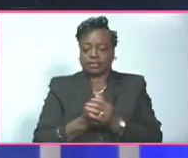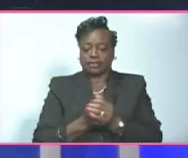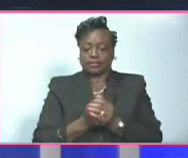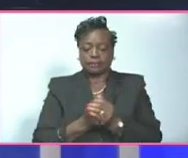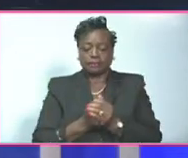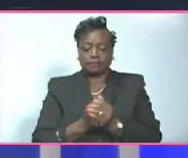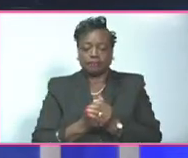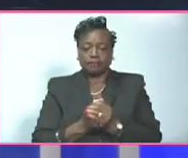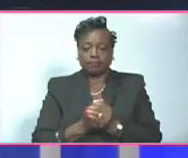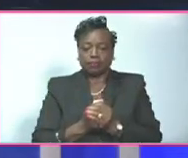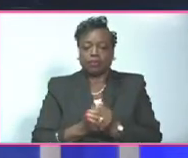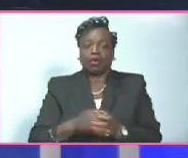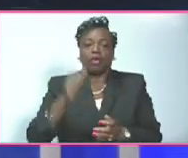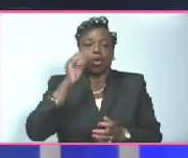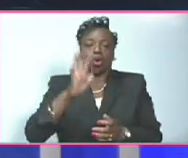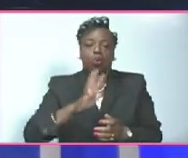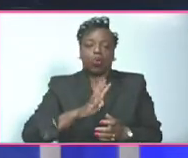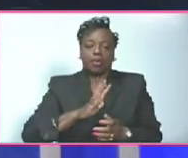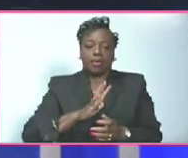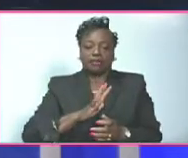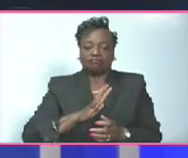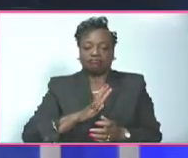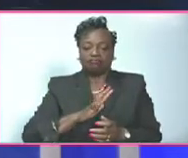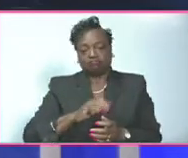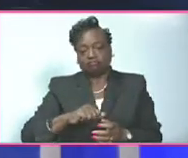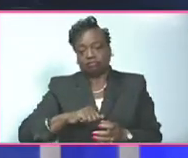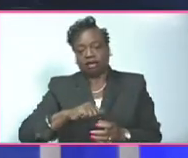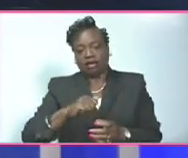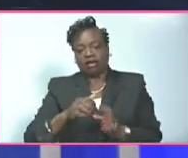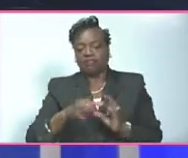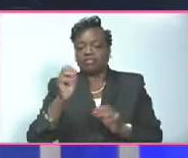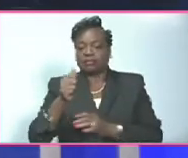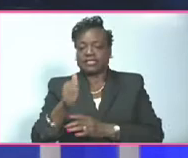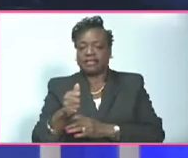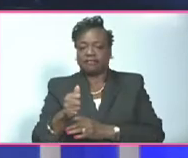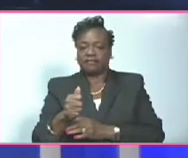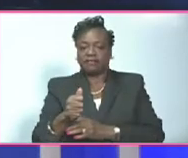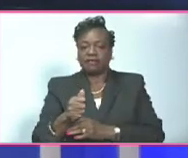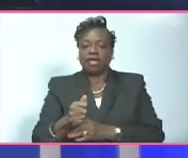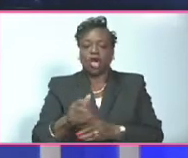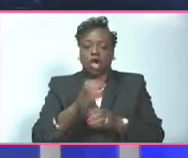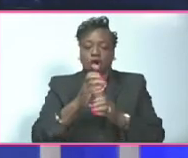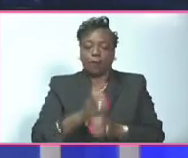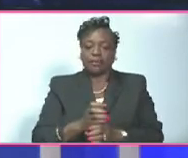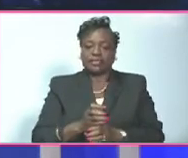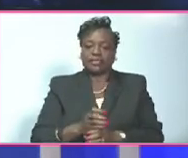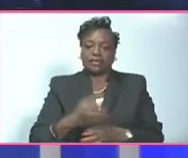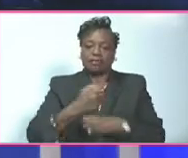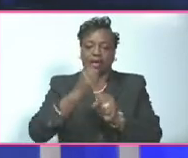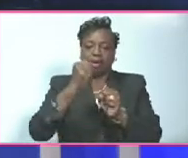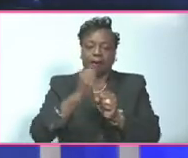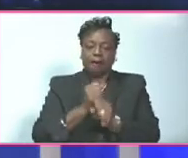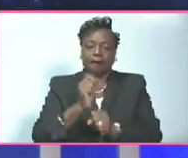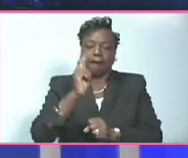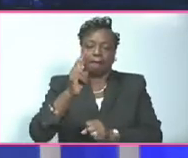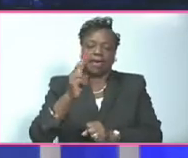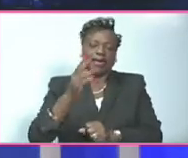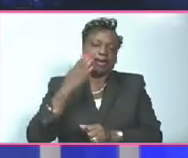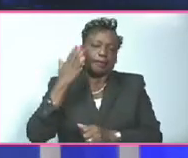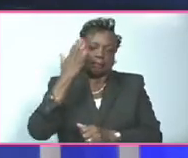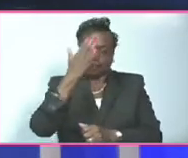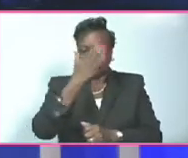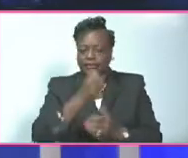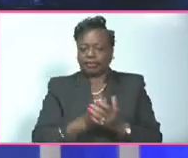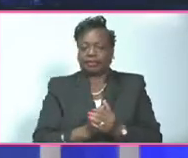Well, women pride themselves on competent makeup application, but there's a new way to use and create with those products.